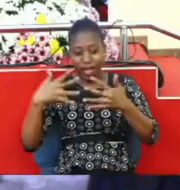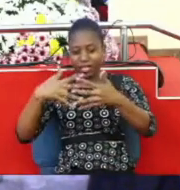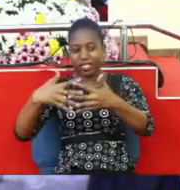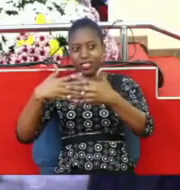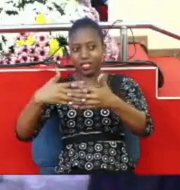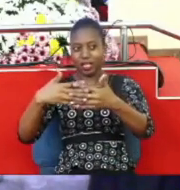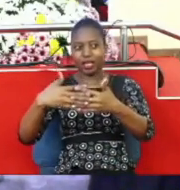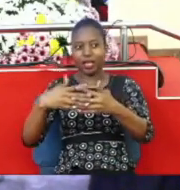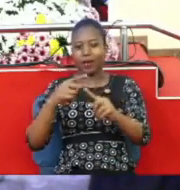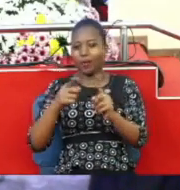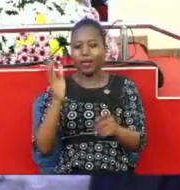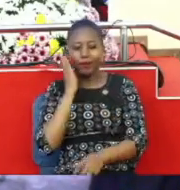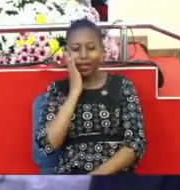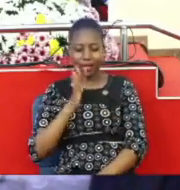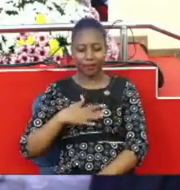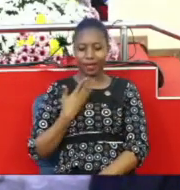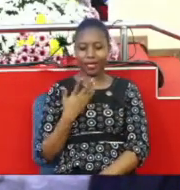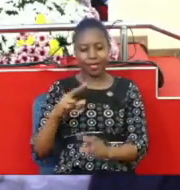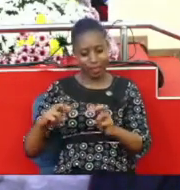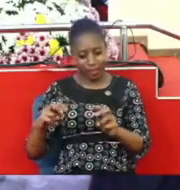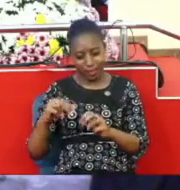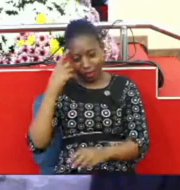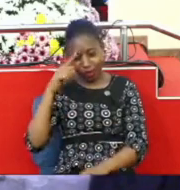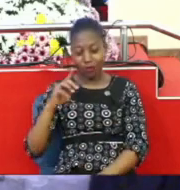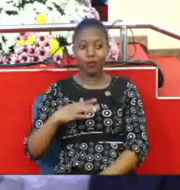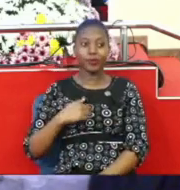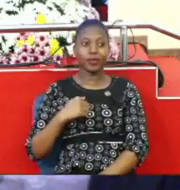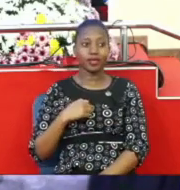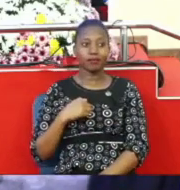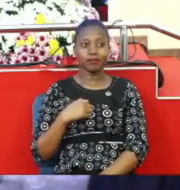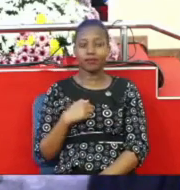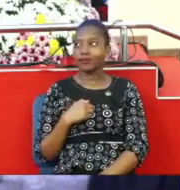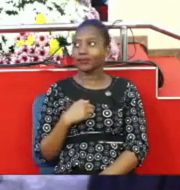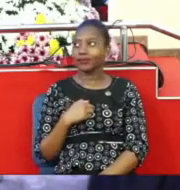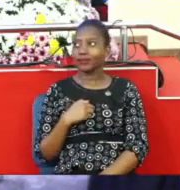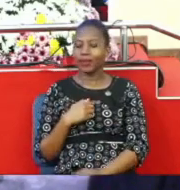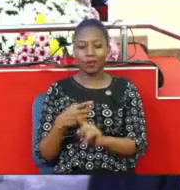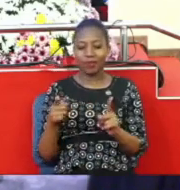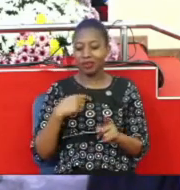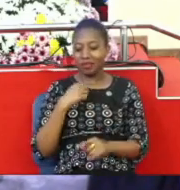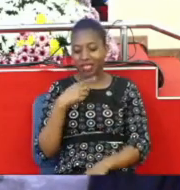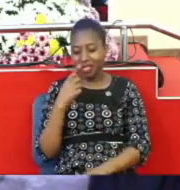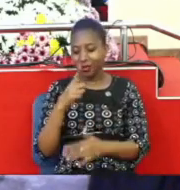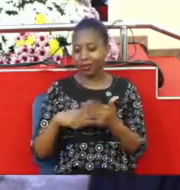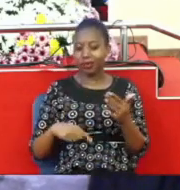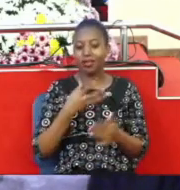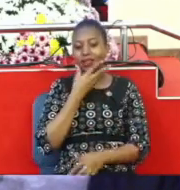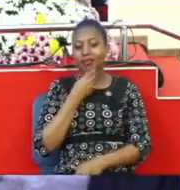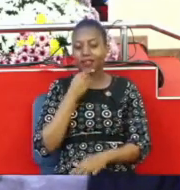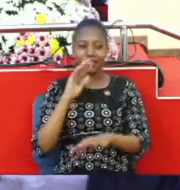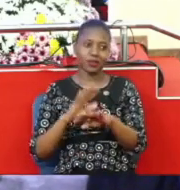Mother's Day. Siku njema ya kina mama. My father didn't. Babangu hakunitafuta. I'm telling you, he's a cool man. Nakwambia ni baba mtulivu. Handle